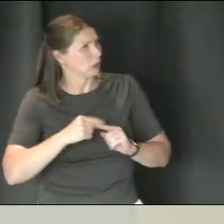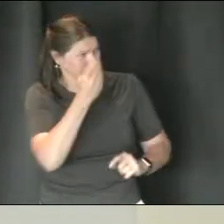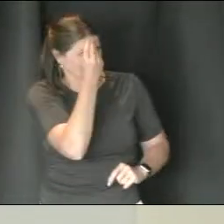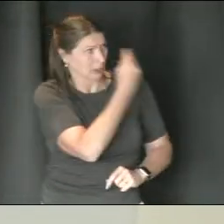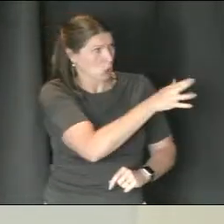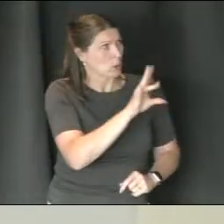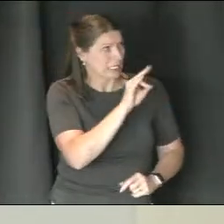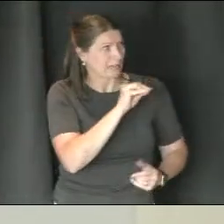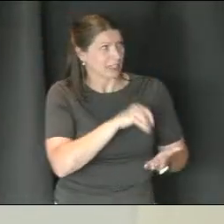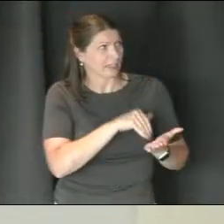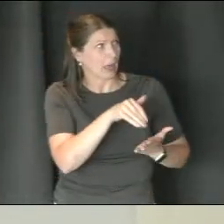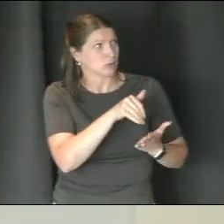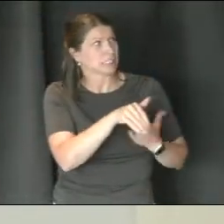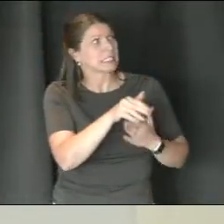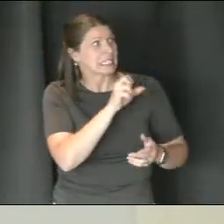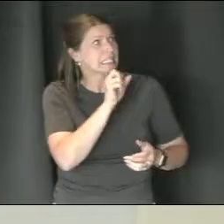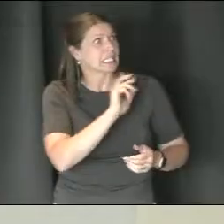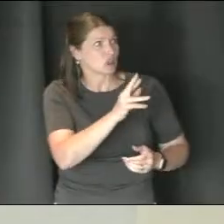this happened,